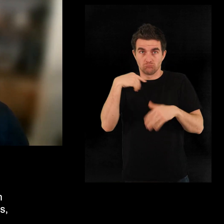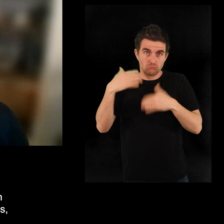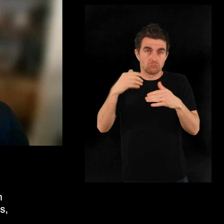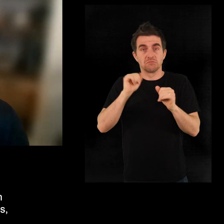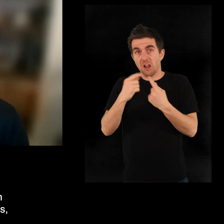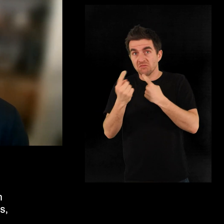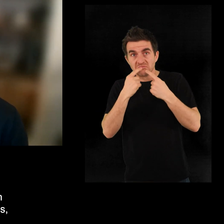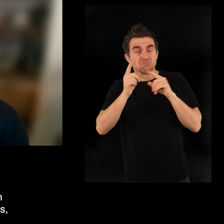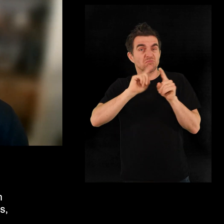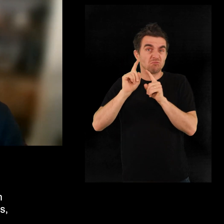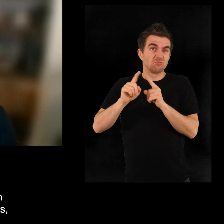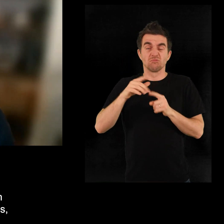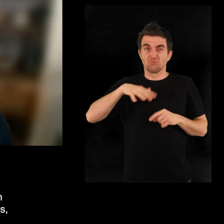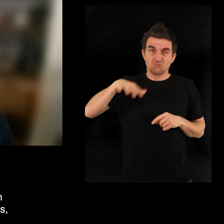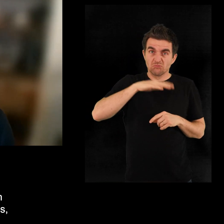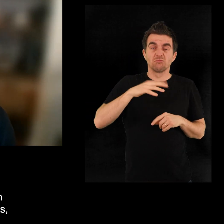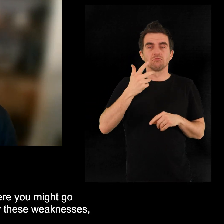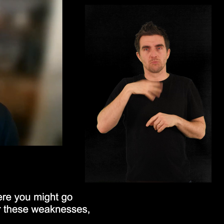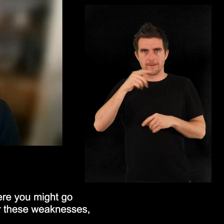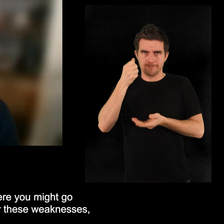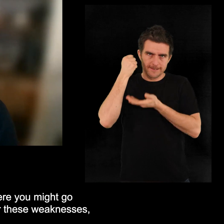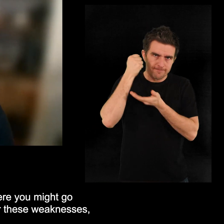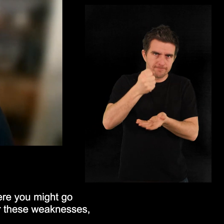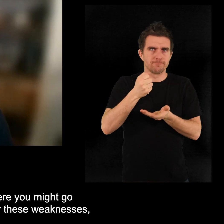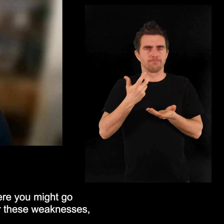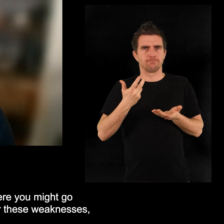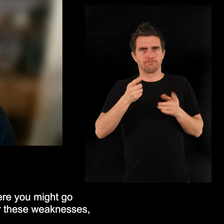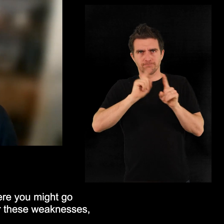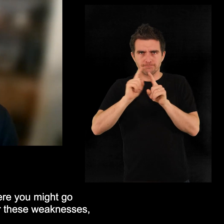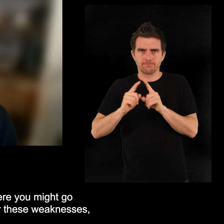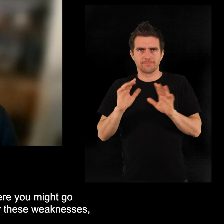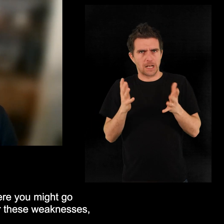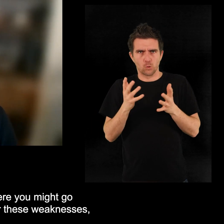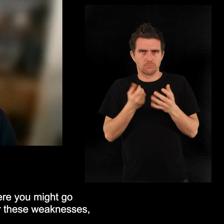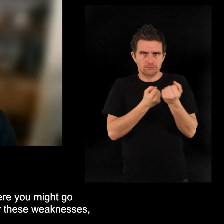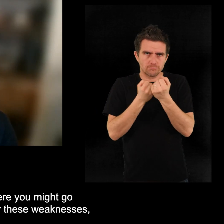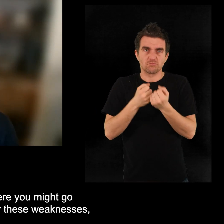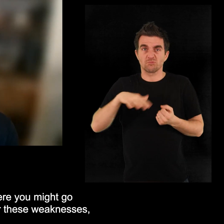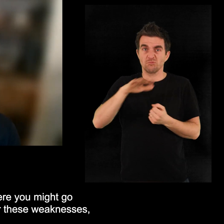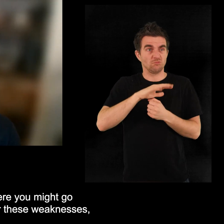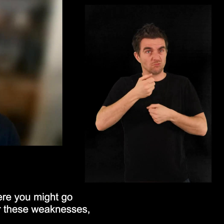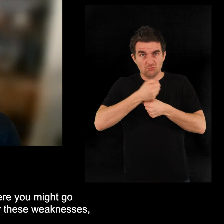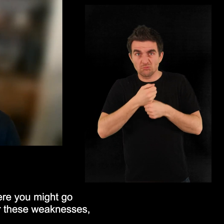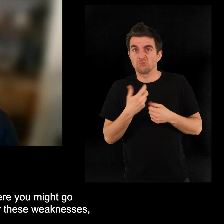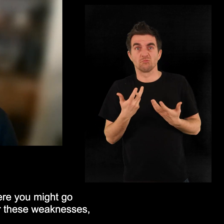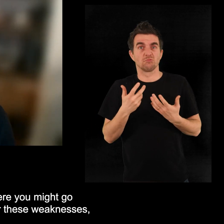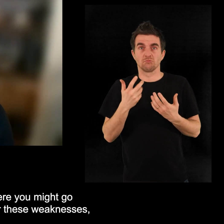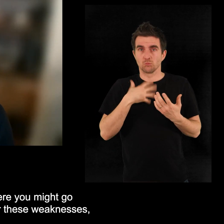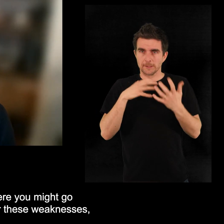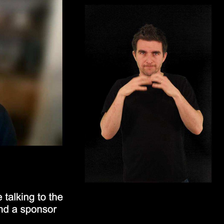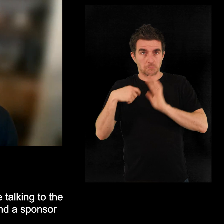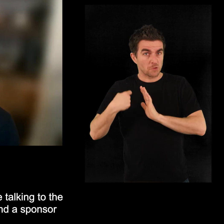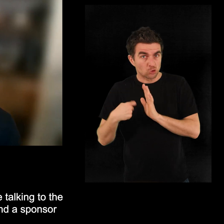action plan which deals with these issues. But you can also identify where you might go to come up with solutions for these